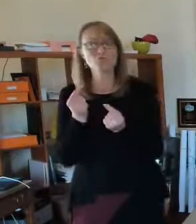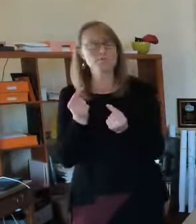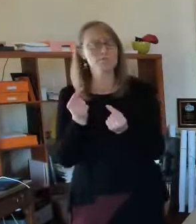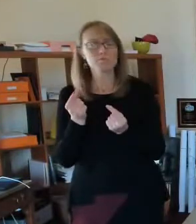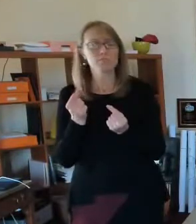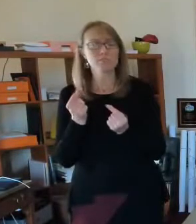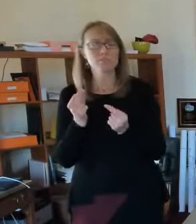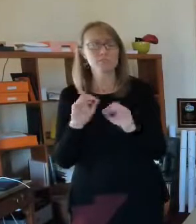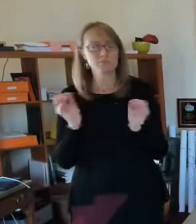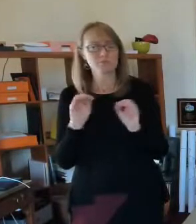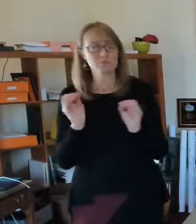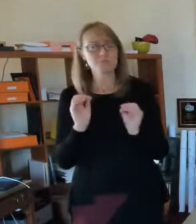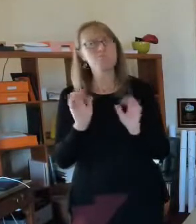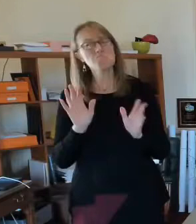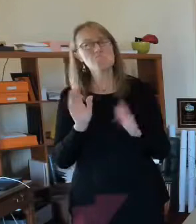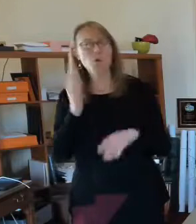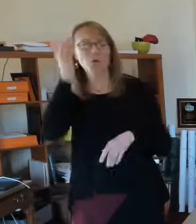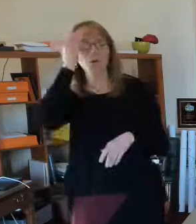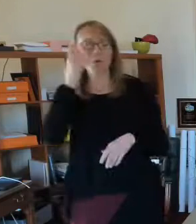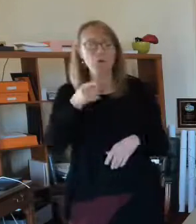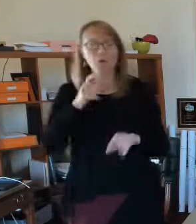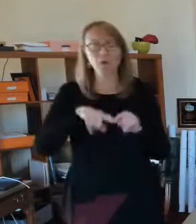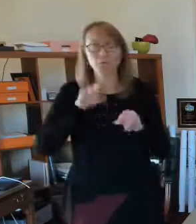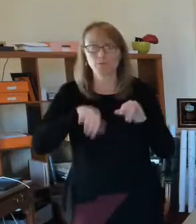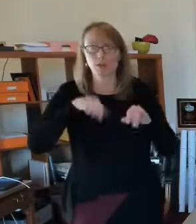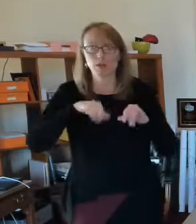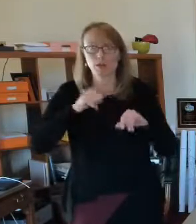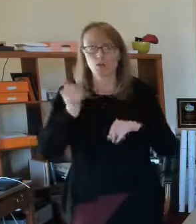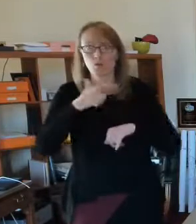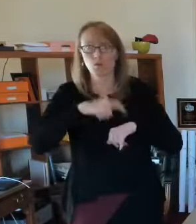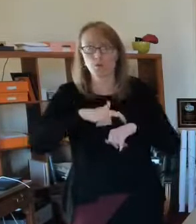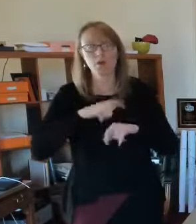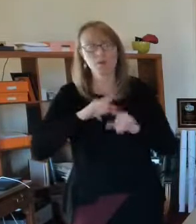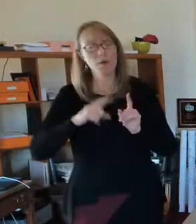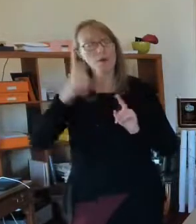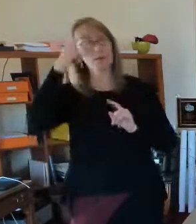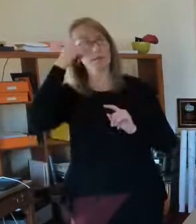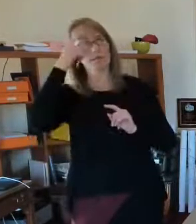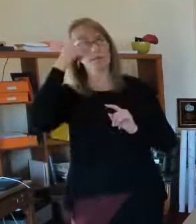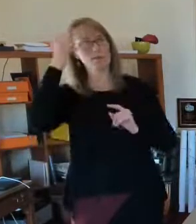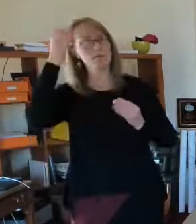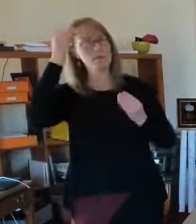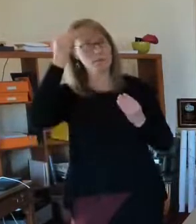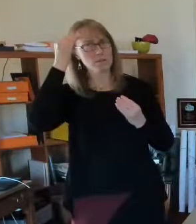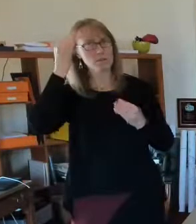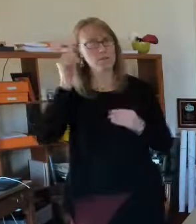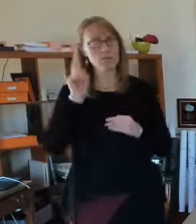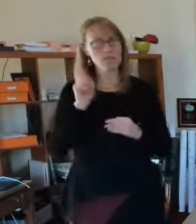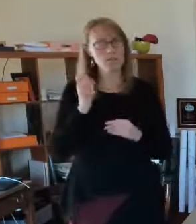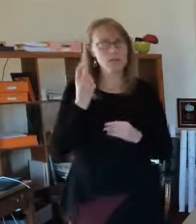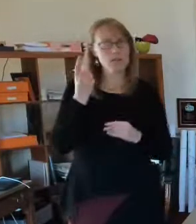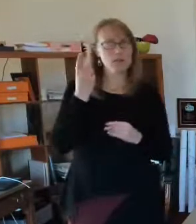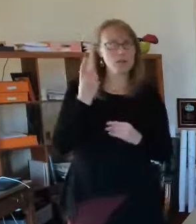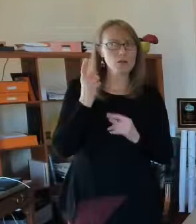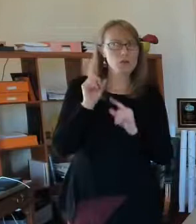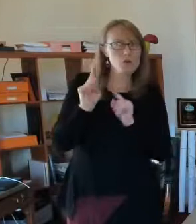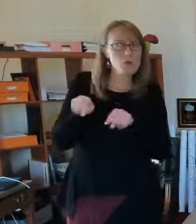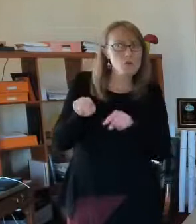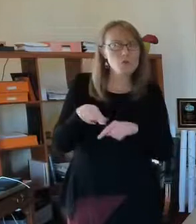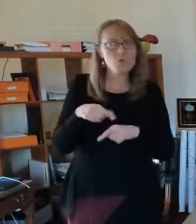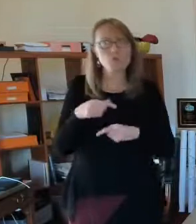really put some thought into this and consider whether you really need to venture out.